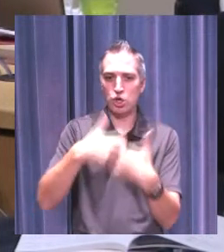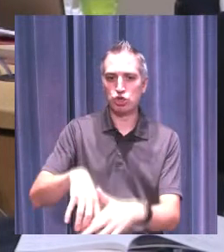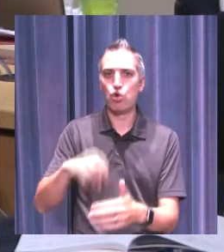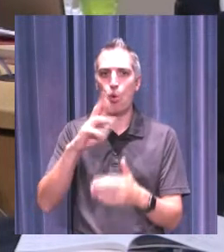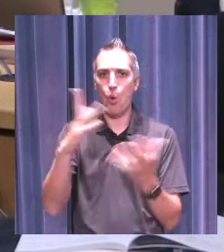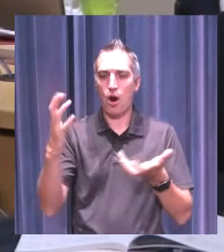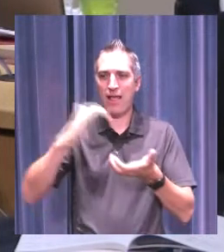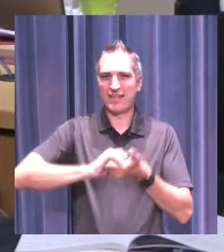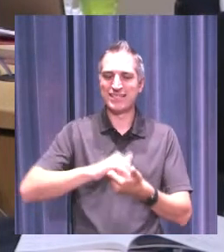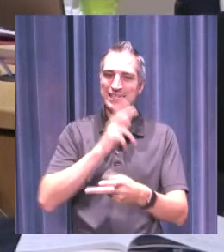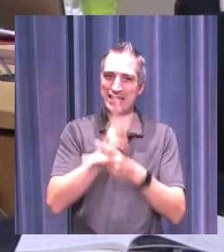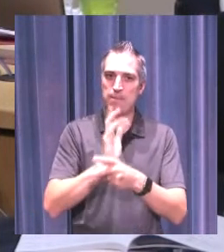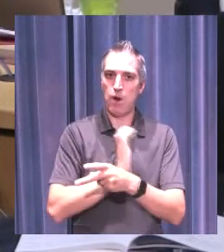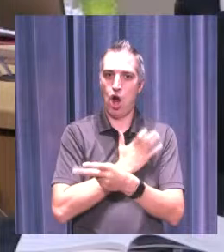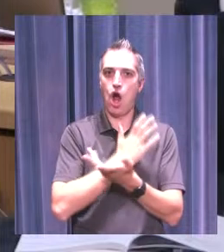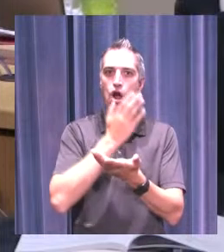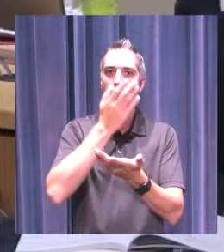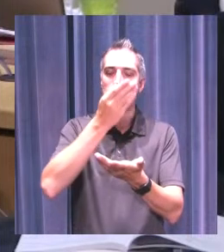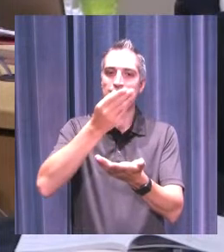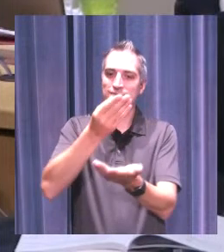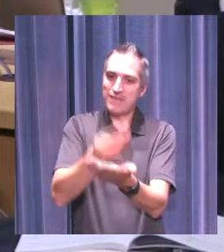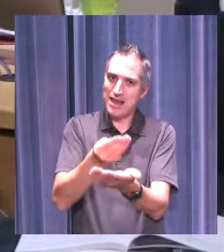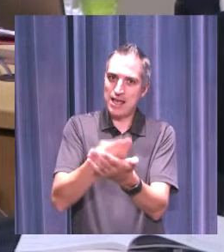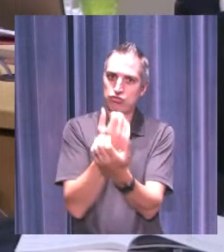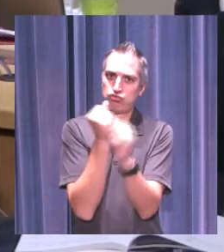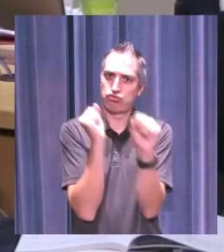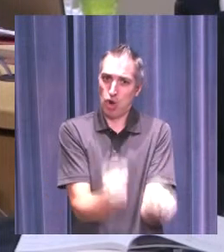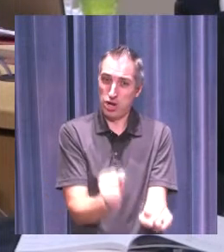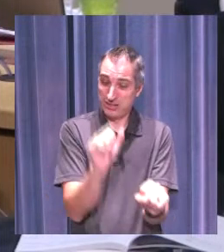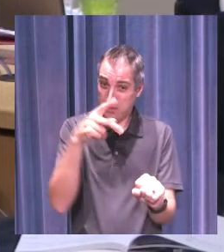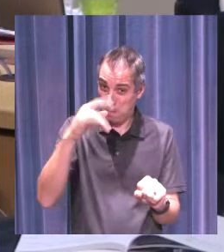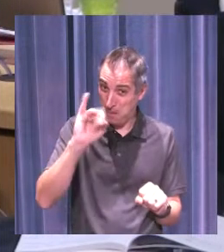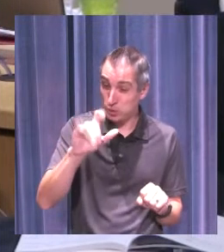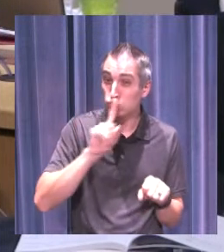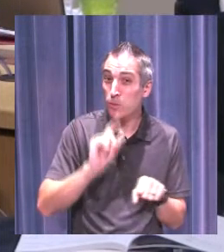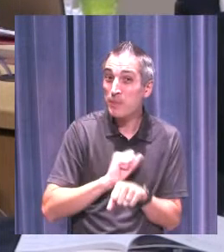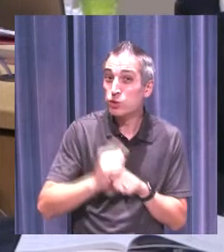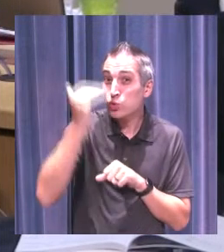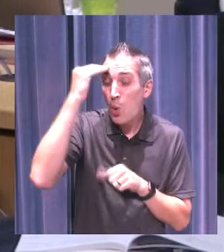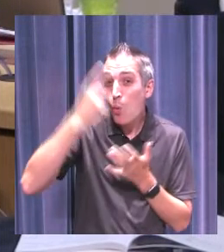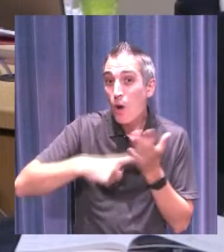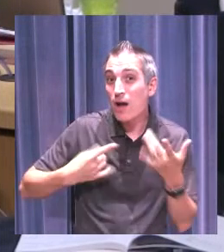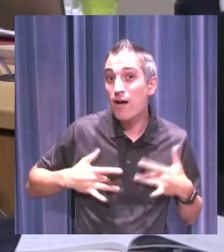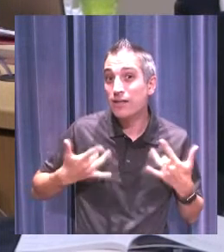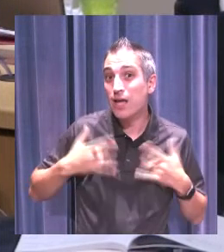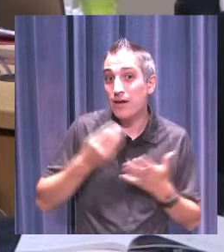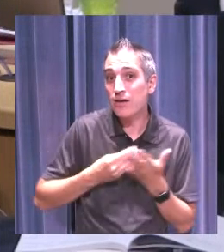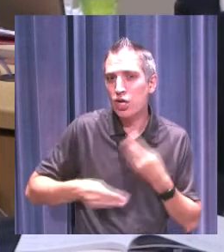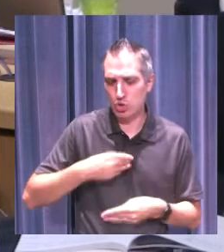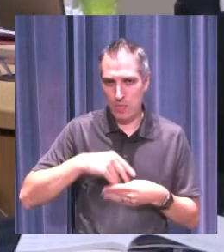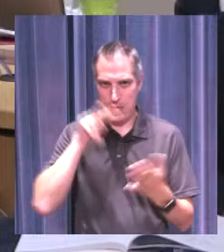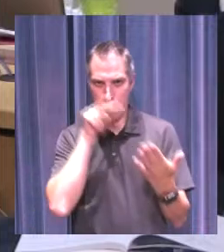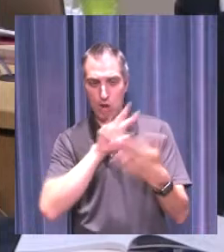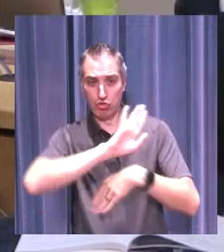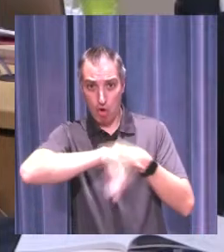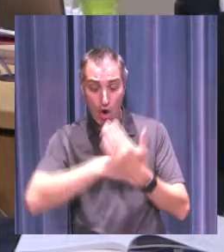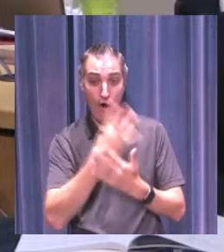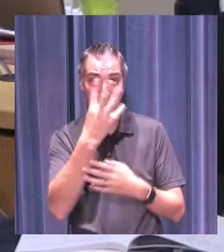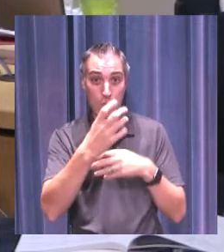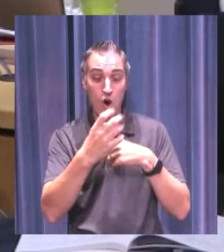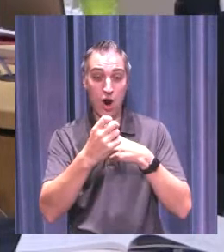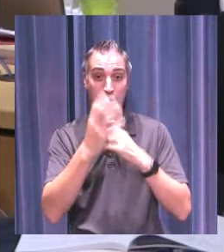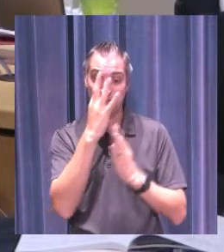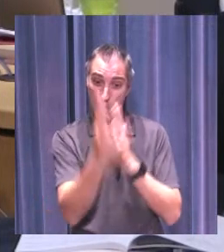keep our finances strong. Does this public really know what's going on with the budget? Do they watch all 4 hours? The Mott Community